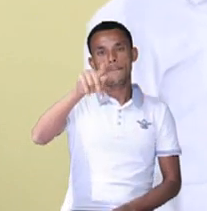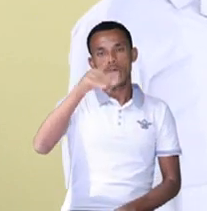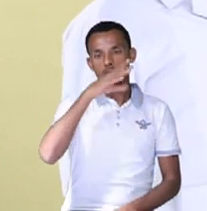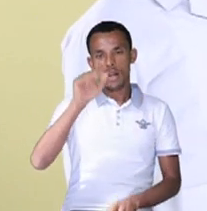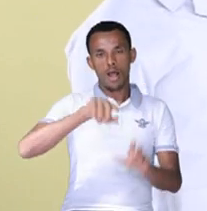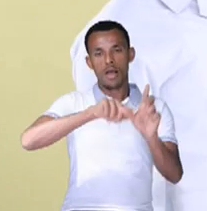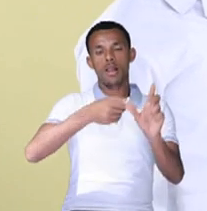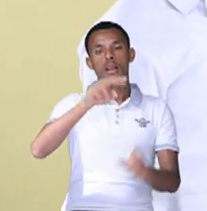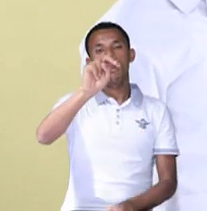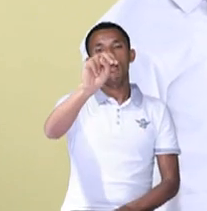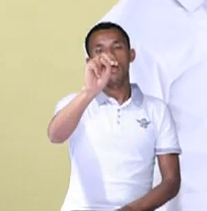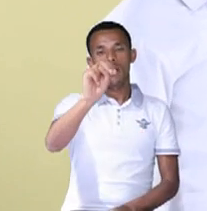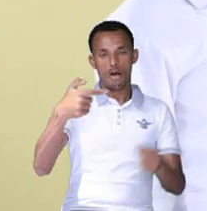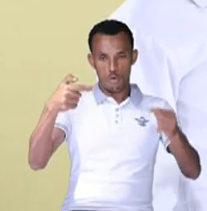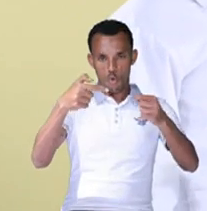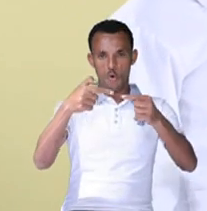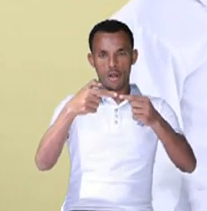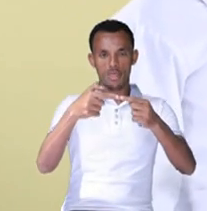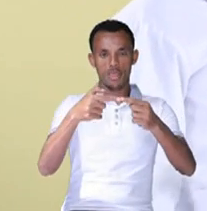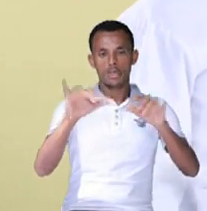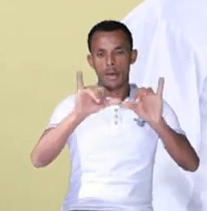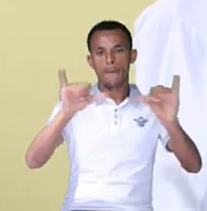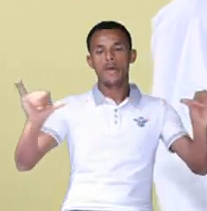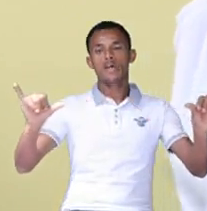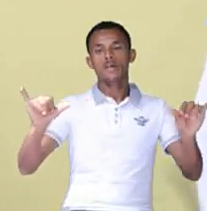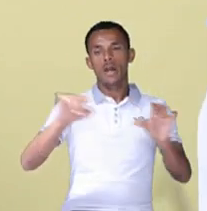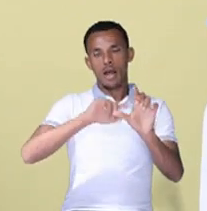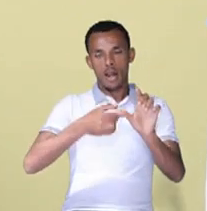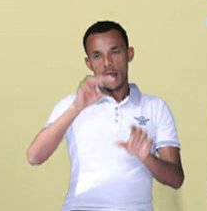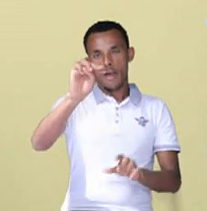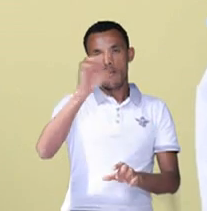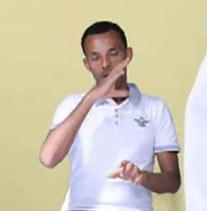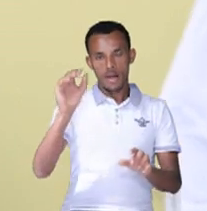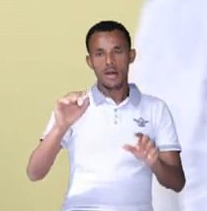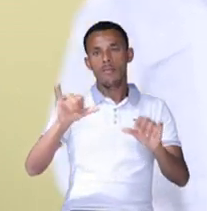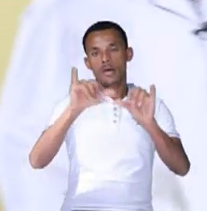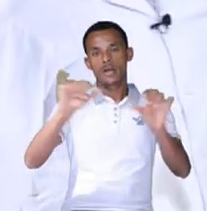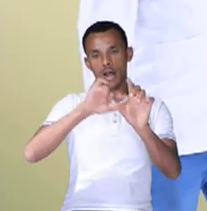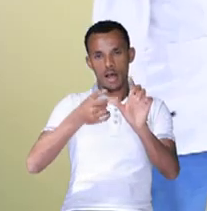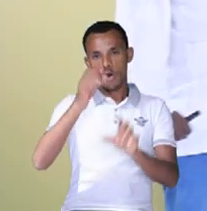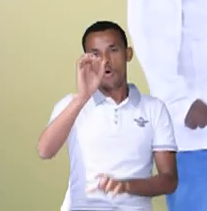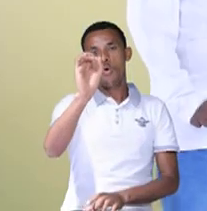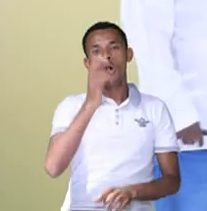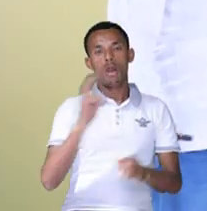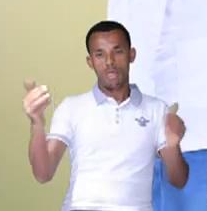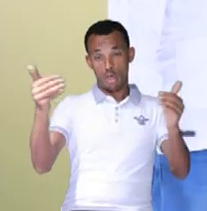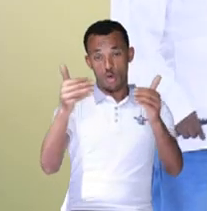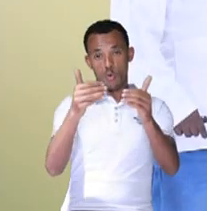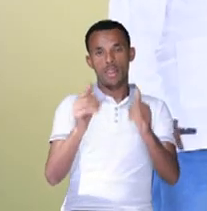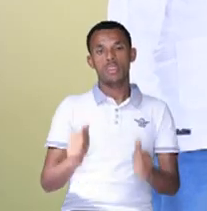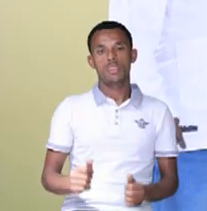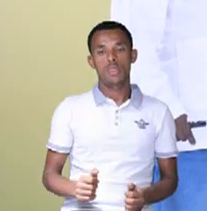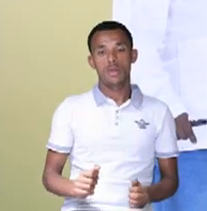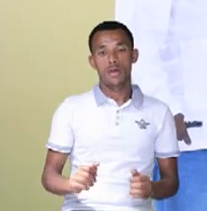N are congruent. The measure angle M and the measure angle O are equivalent.